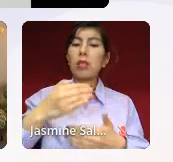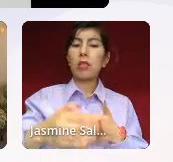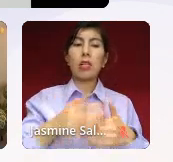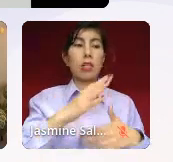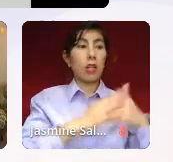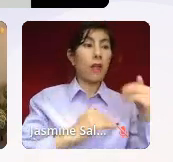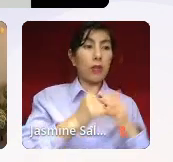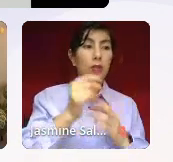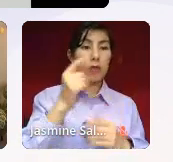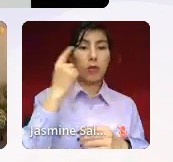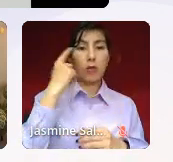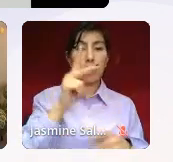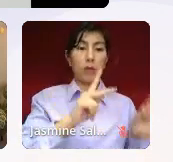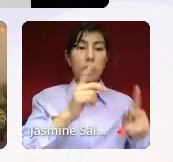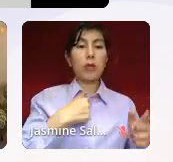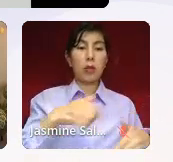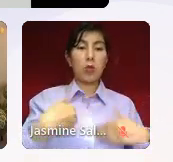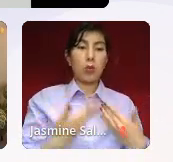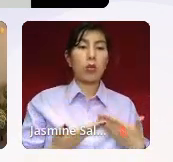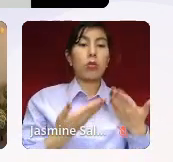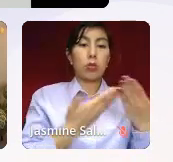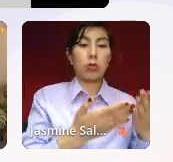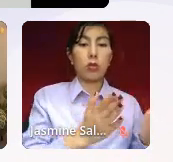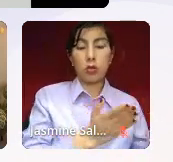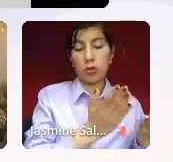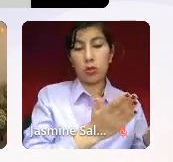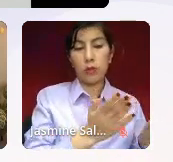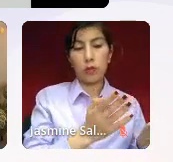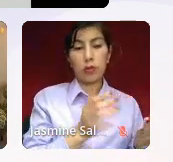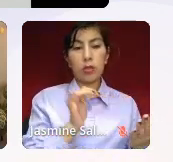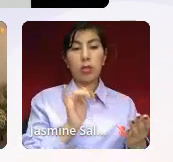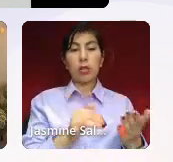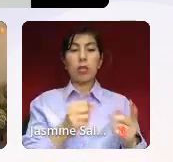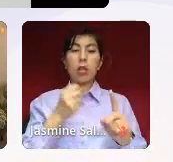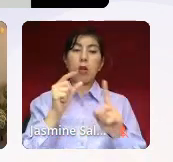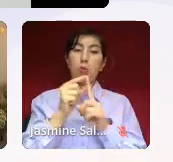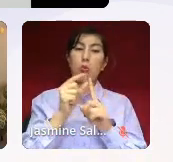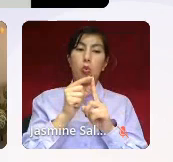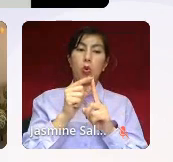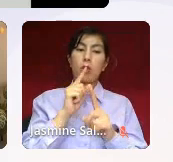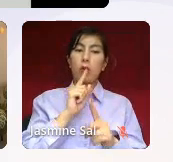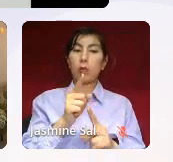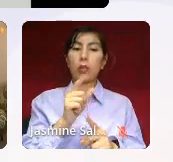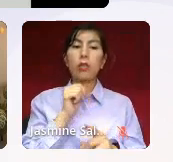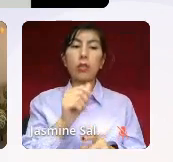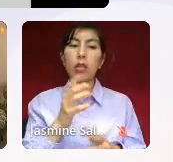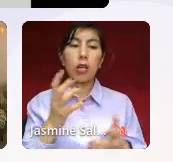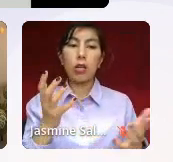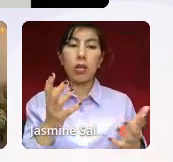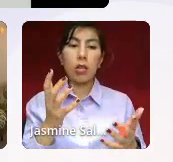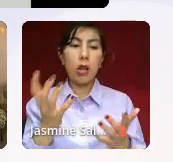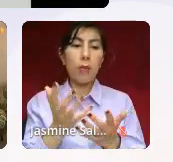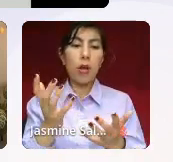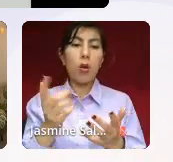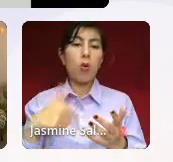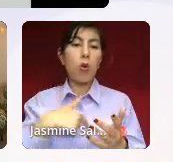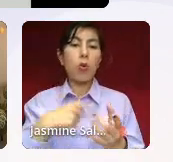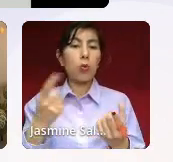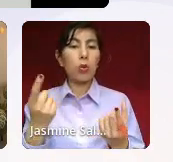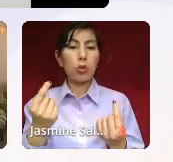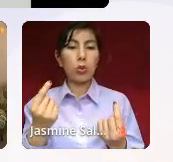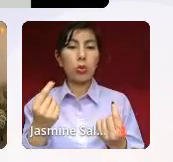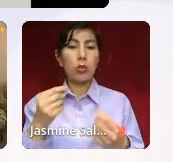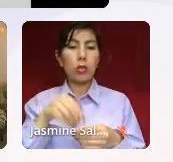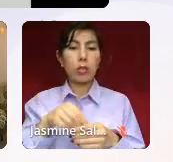we are serving. And I think that word has really struck me today, that it's not about what we're doing in our community,